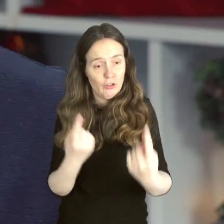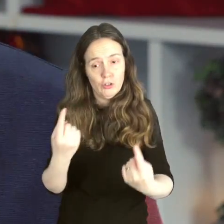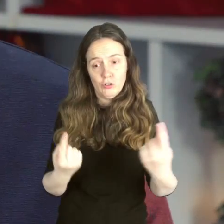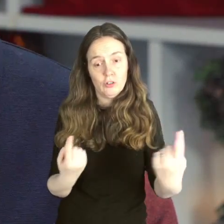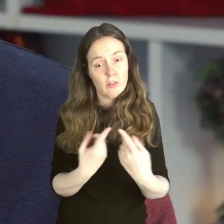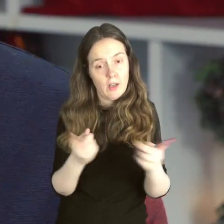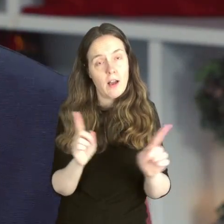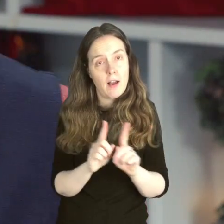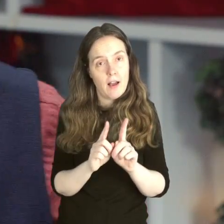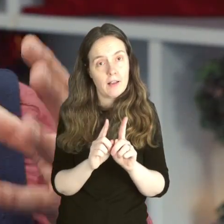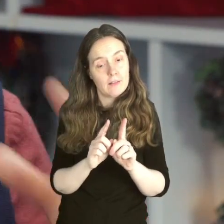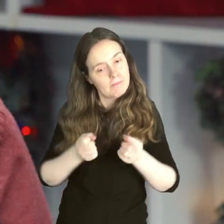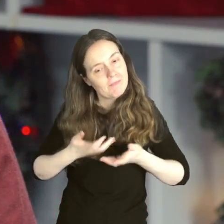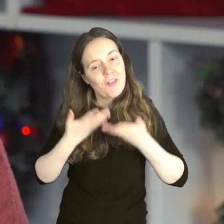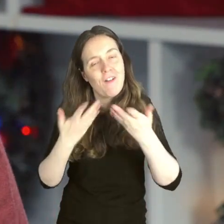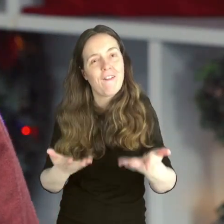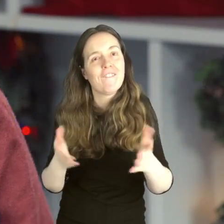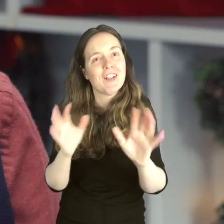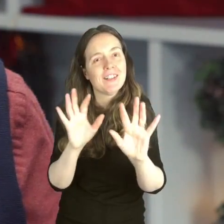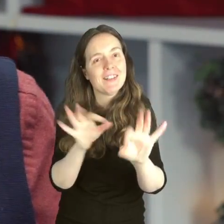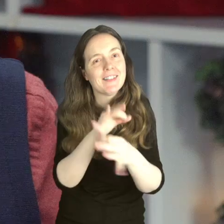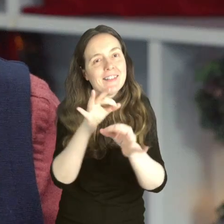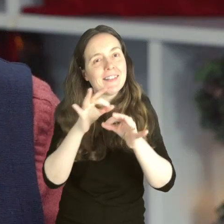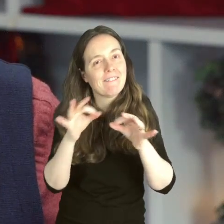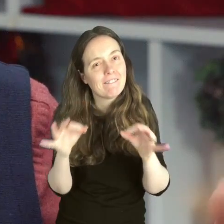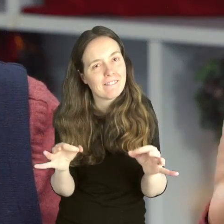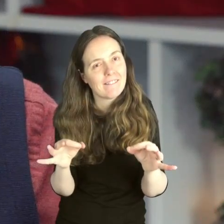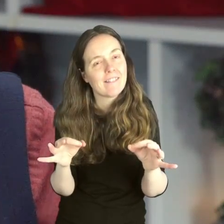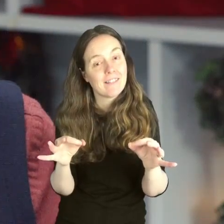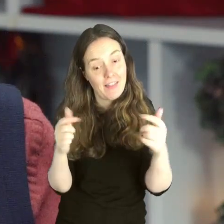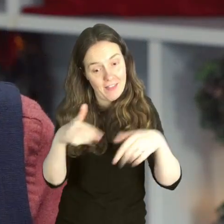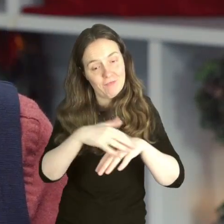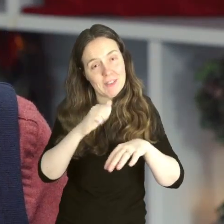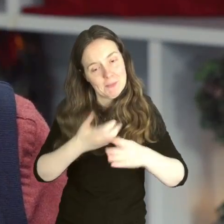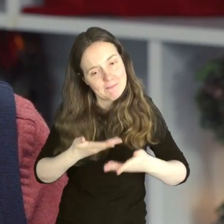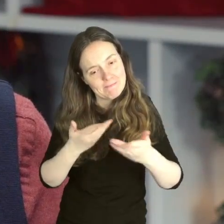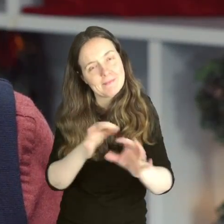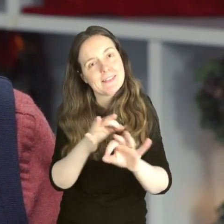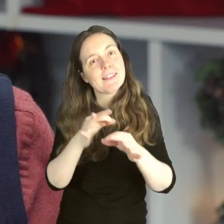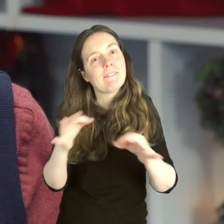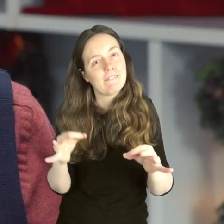is being offered a gift this Christmas.